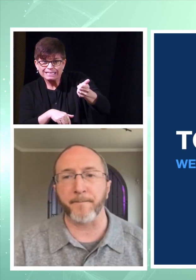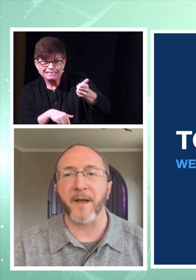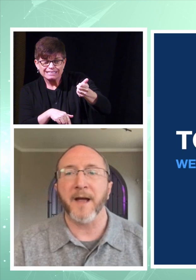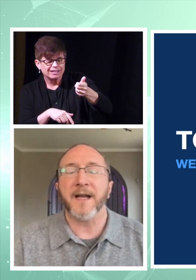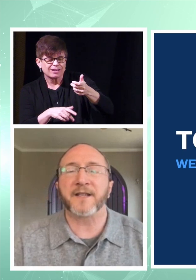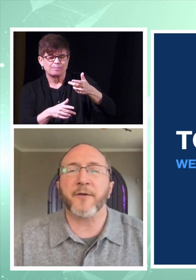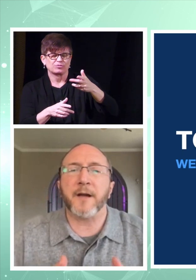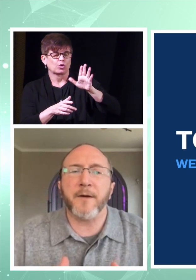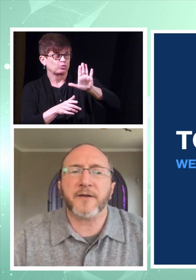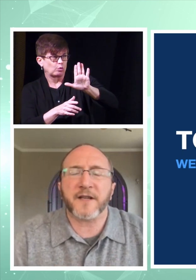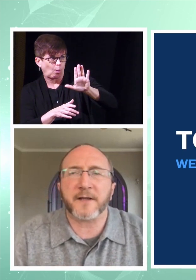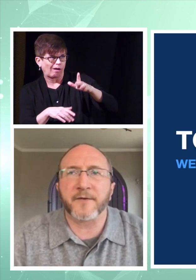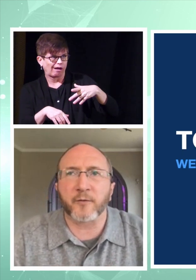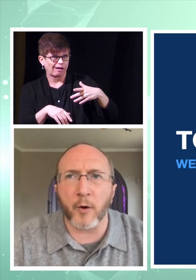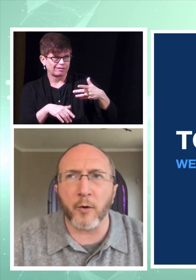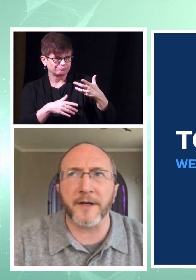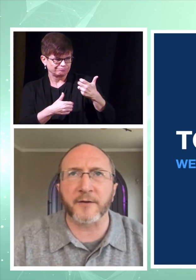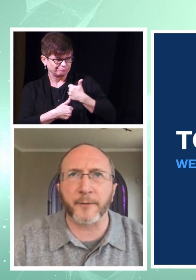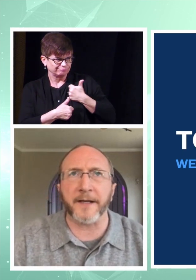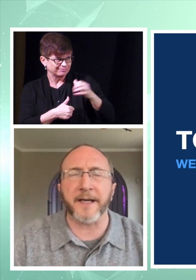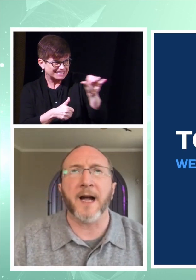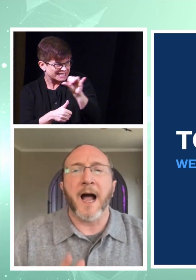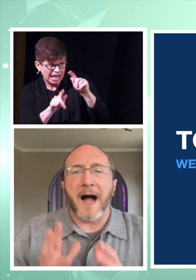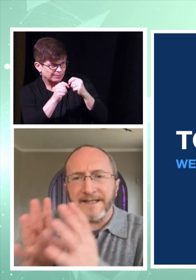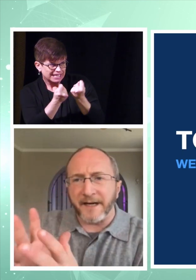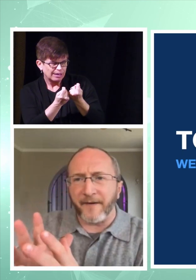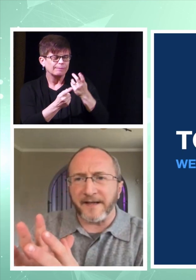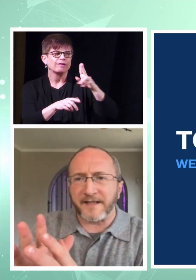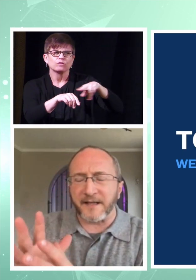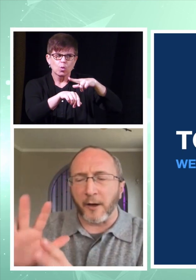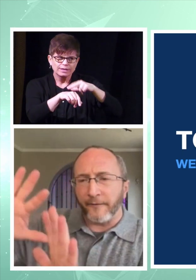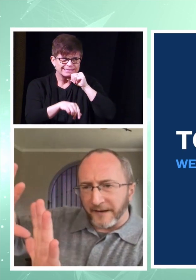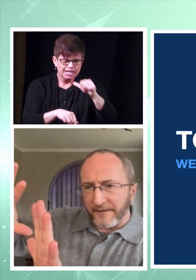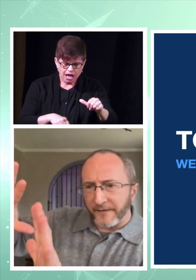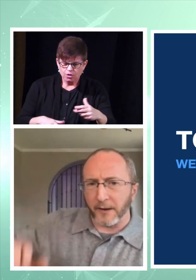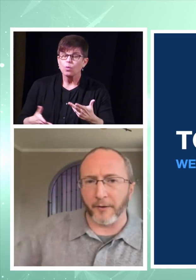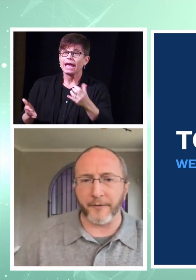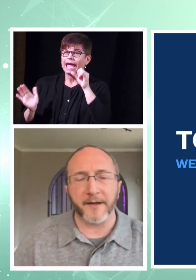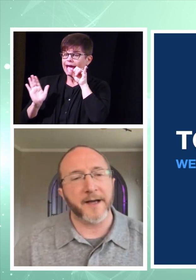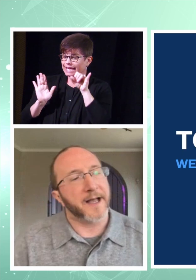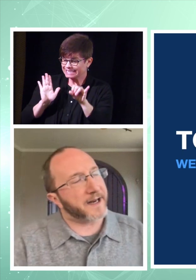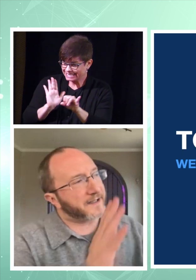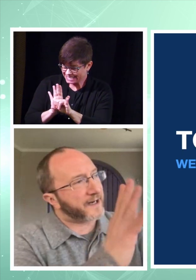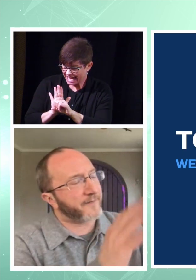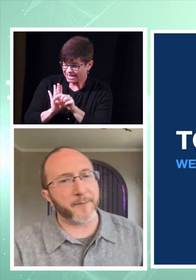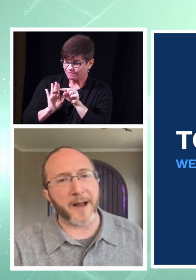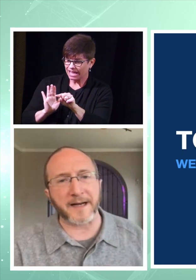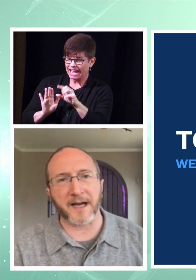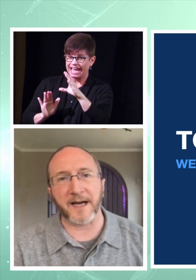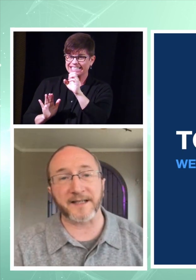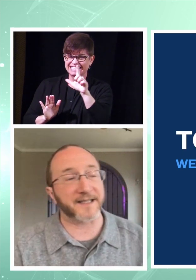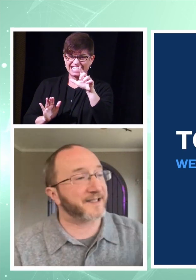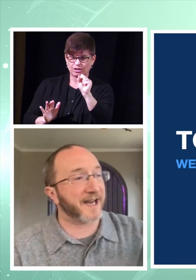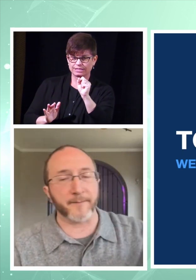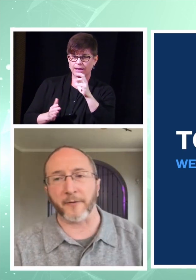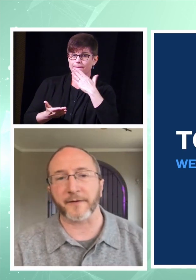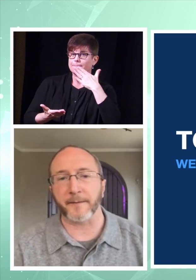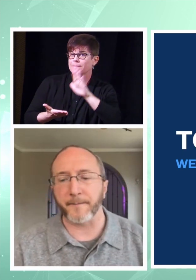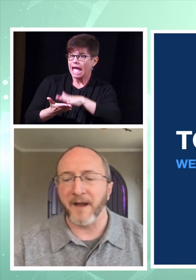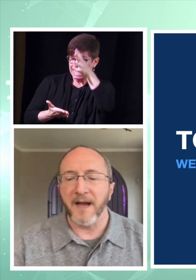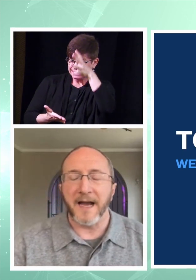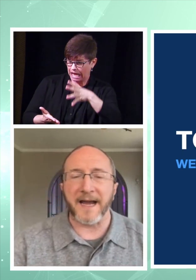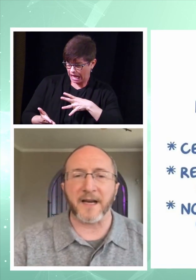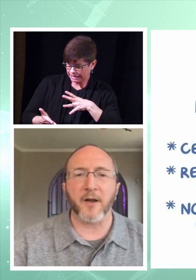fire. And so the immune system's role is really identify self and leave it alone, and identify bad guys and take them